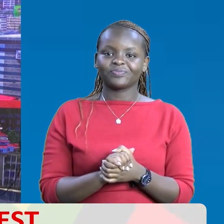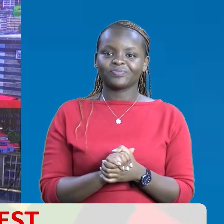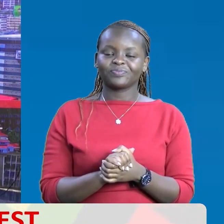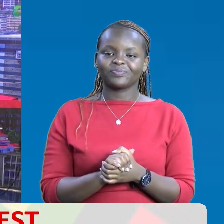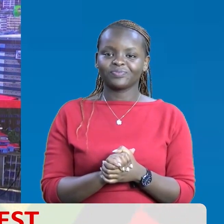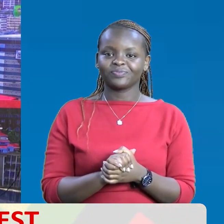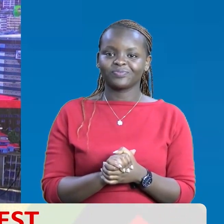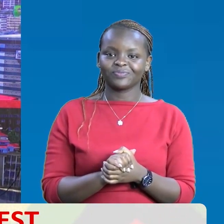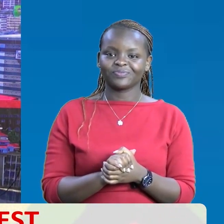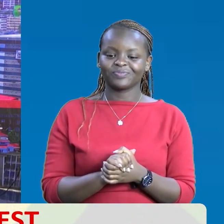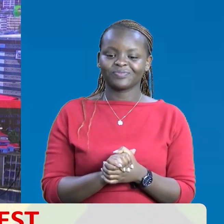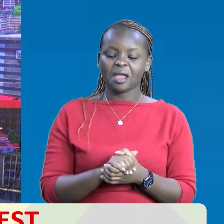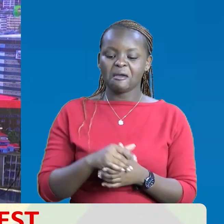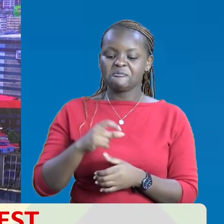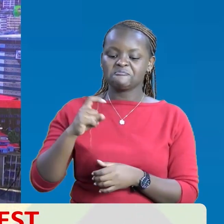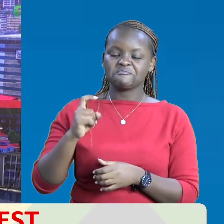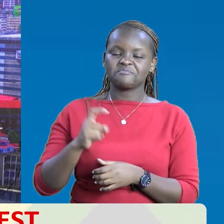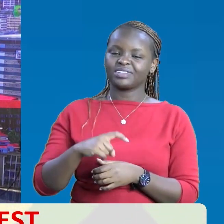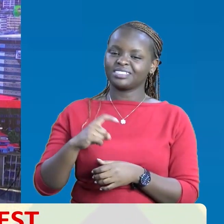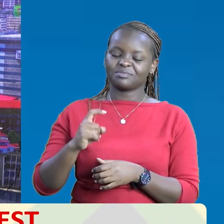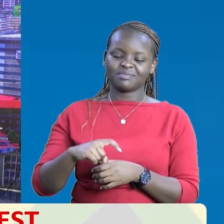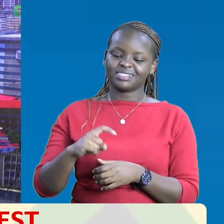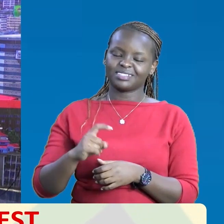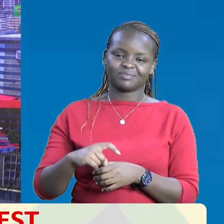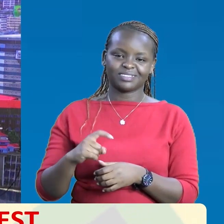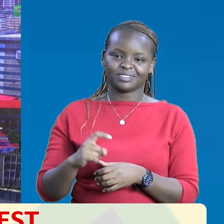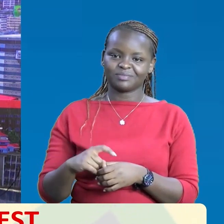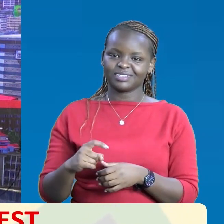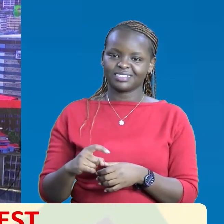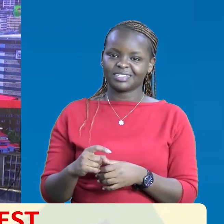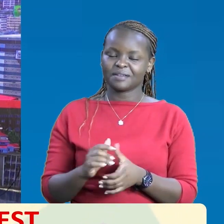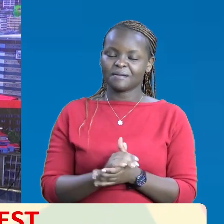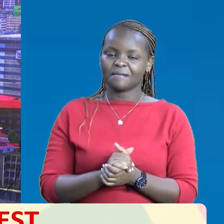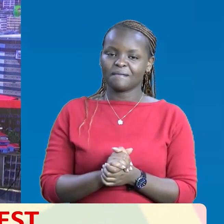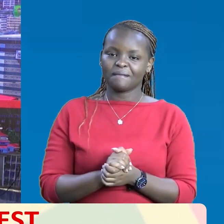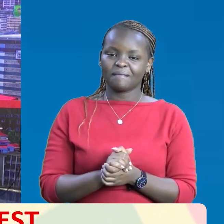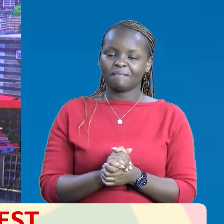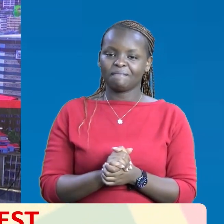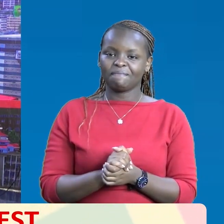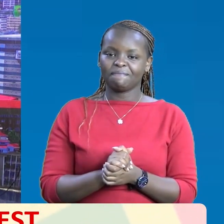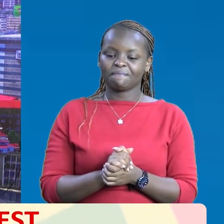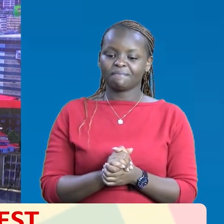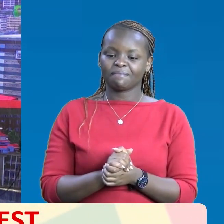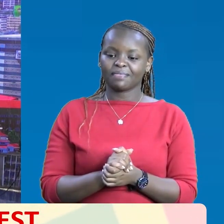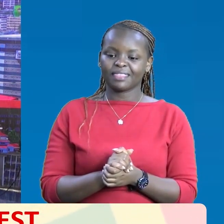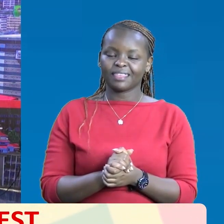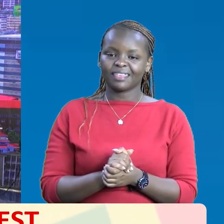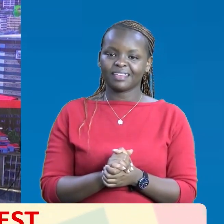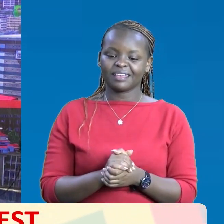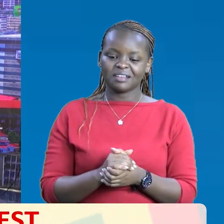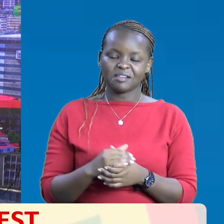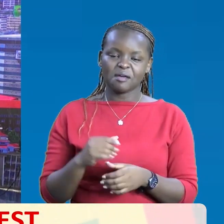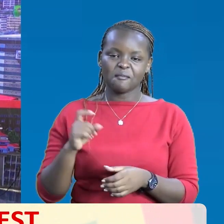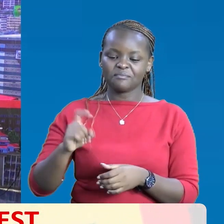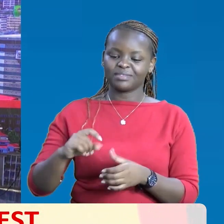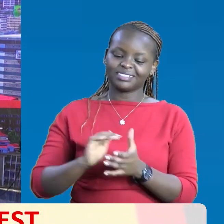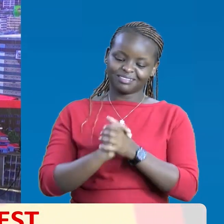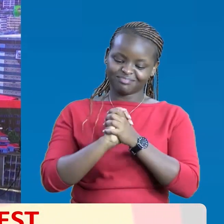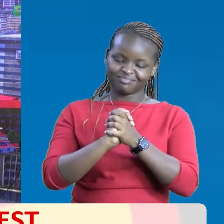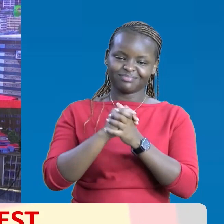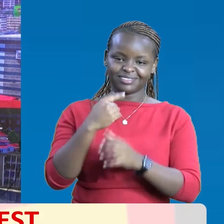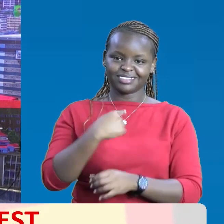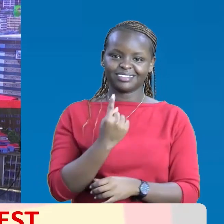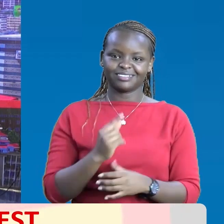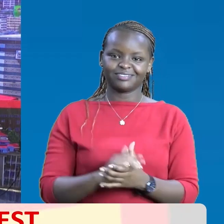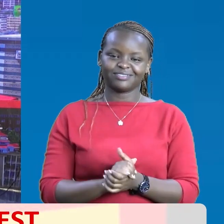like lazima ujitambue. Lazima ujichote, lazima tupige kifoja. Nimeangalia nini SMOLLLET ile siku. Nikiamka siku lazima unajigotea.